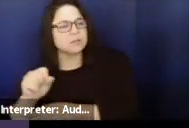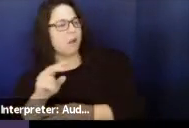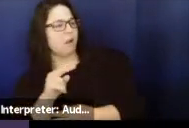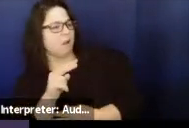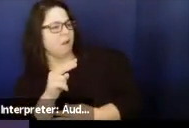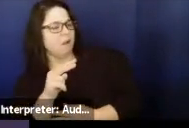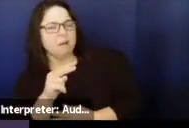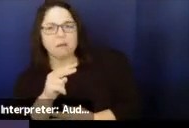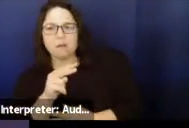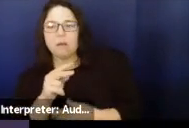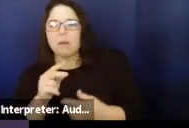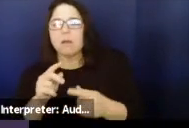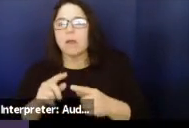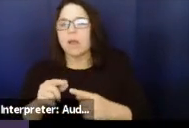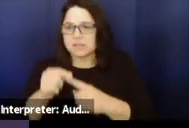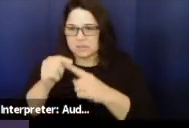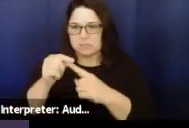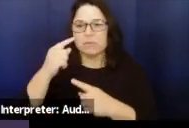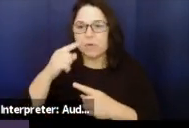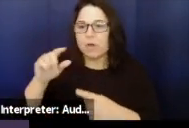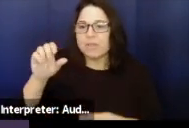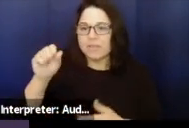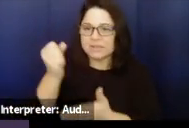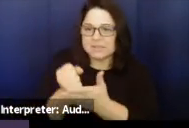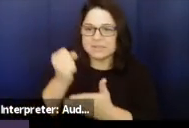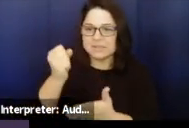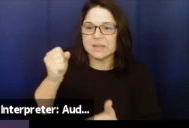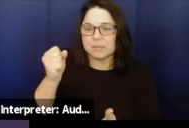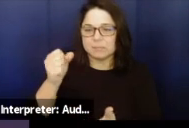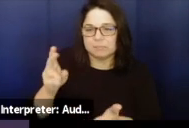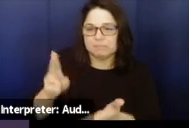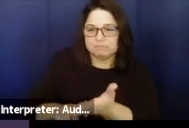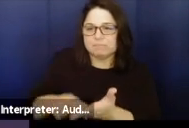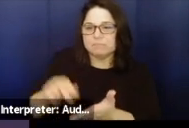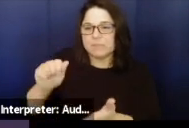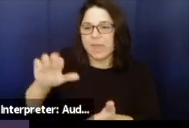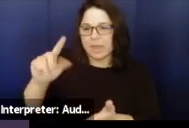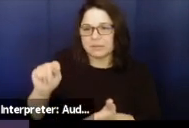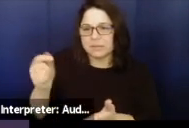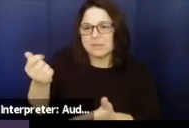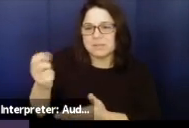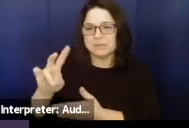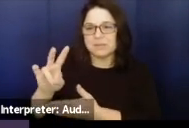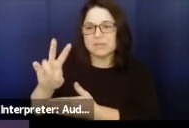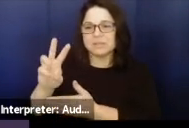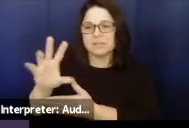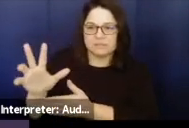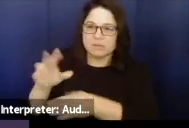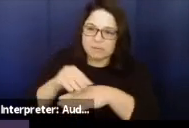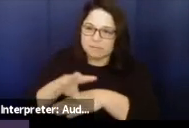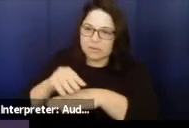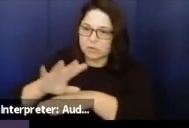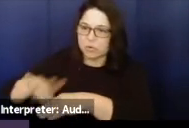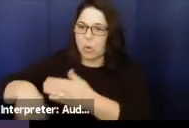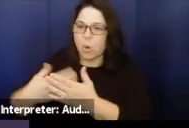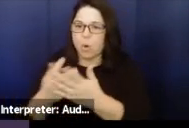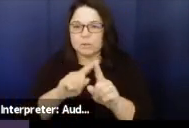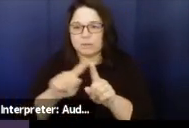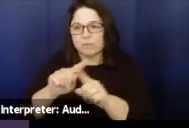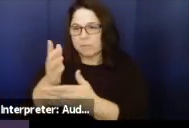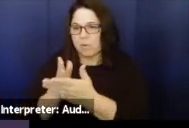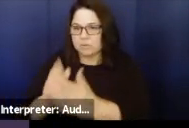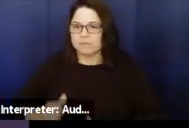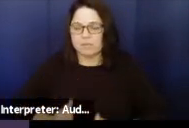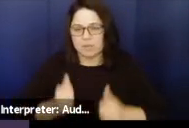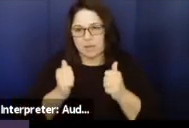so than the Stamp Act of 1765. Which affected all aspects of life in the colonies. And as you